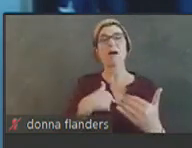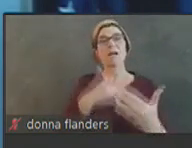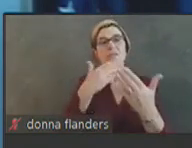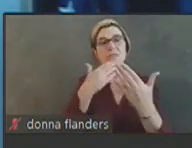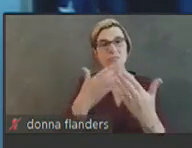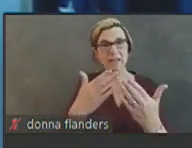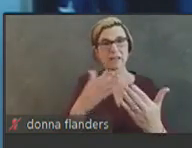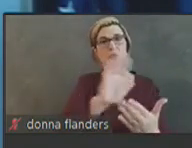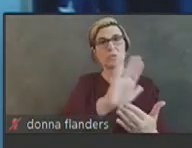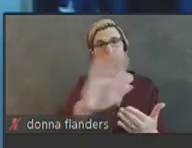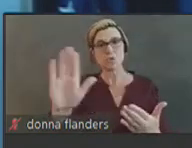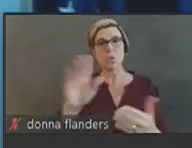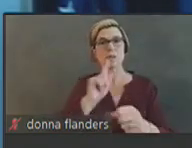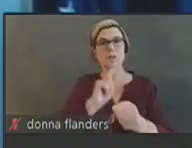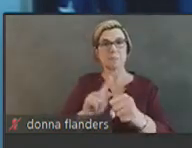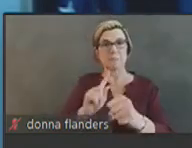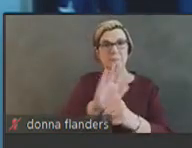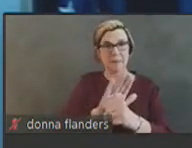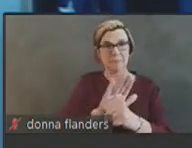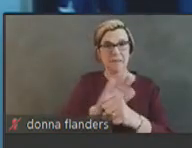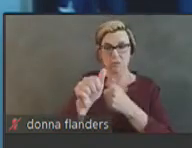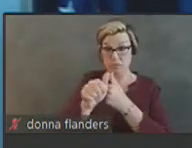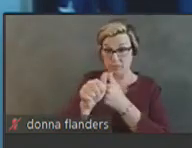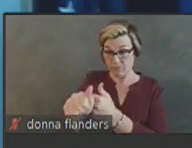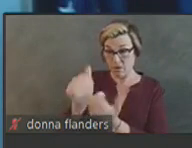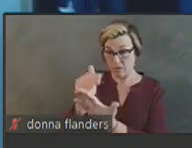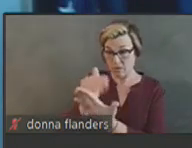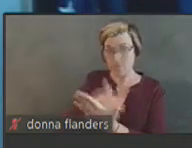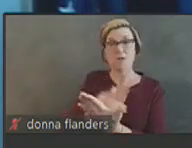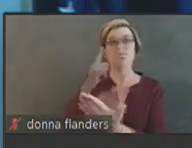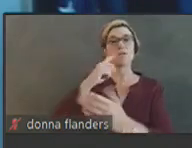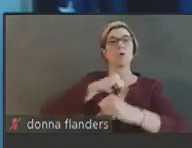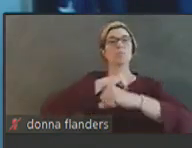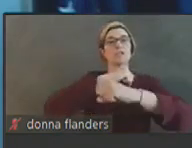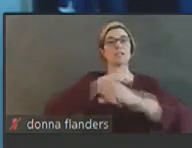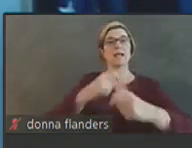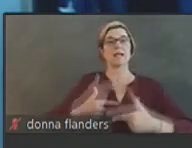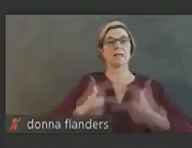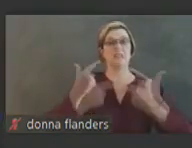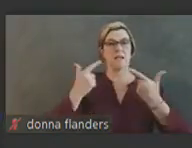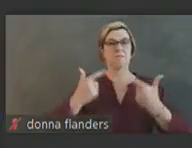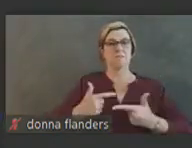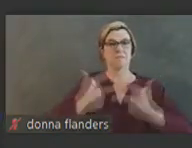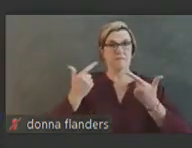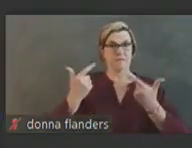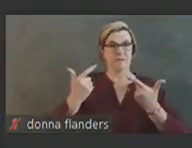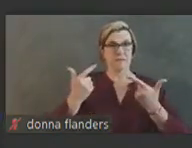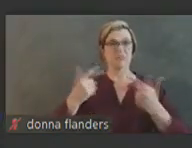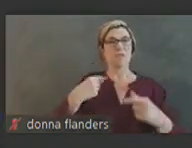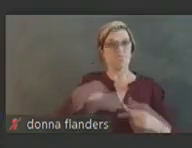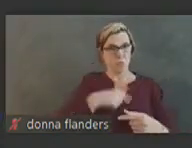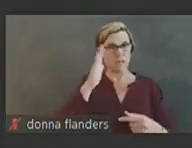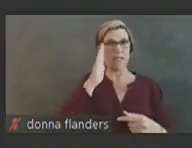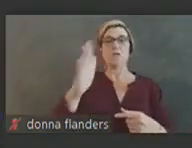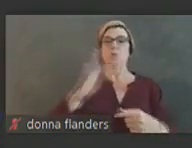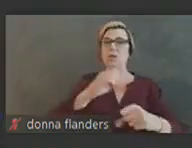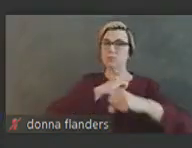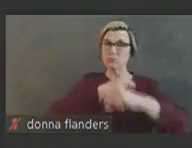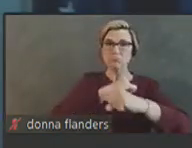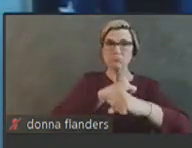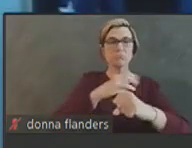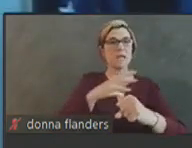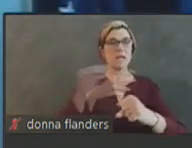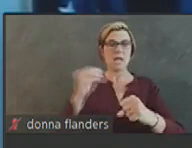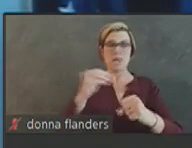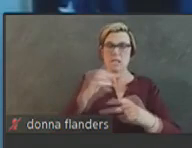commitment to ensuring that we protect life, that we do everything possible to return our